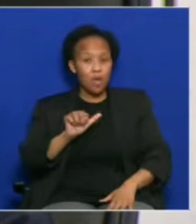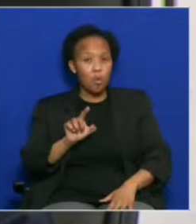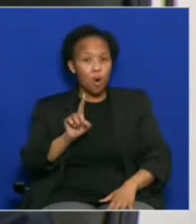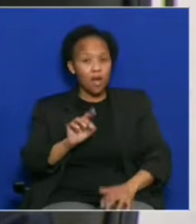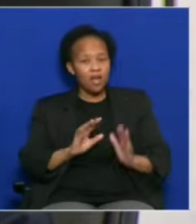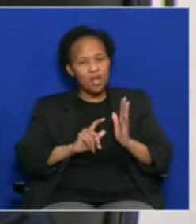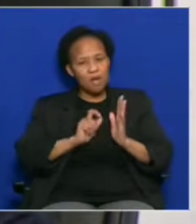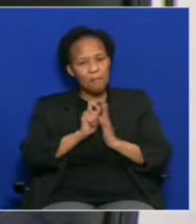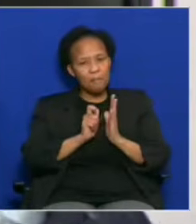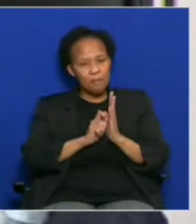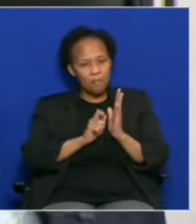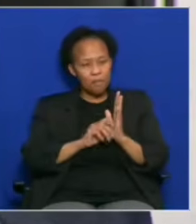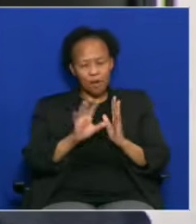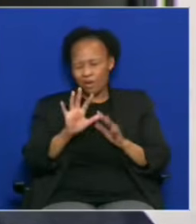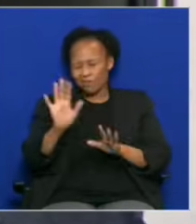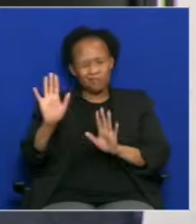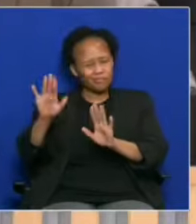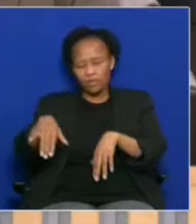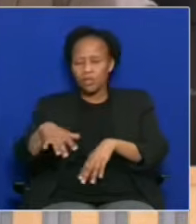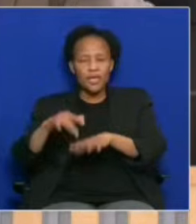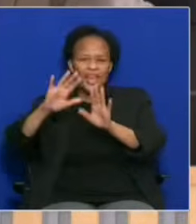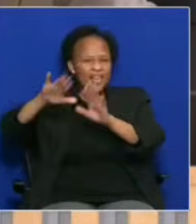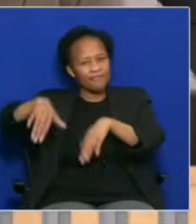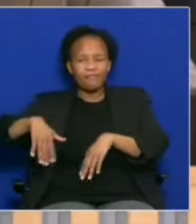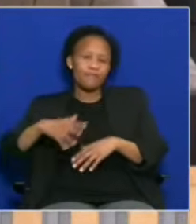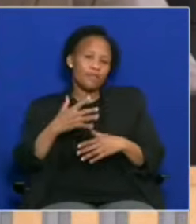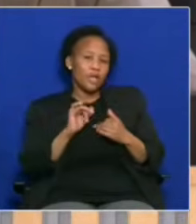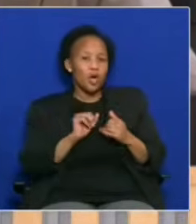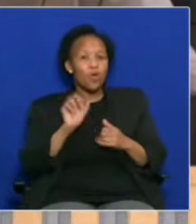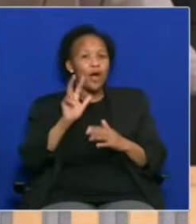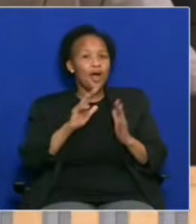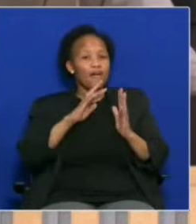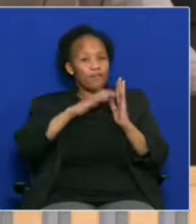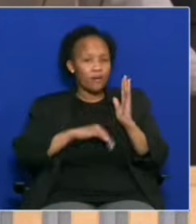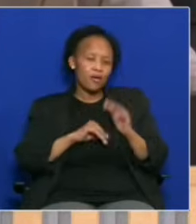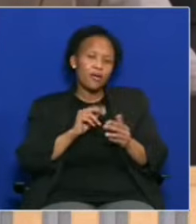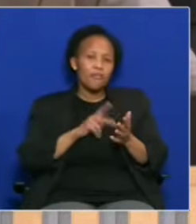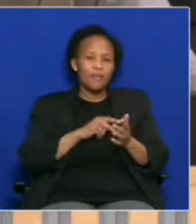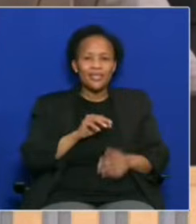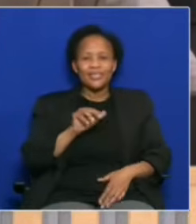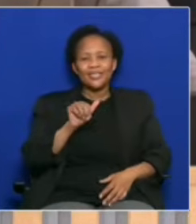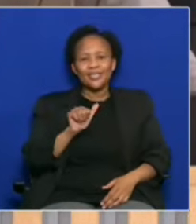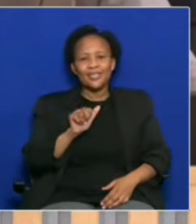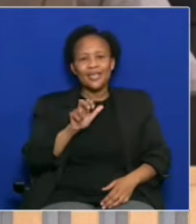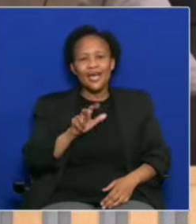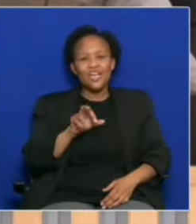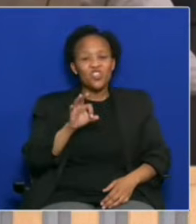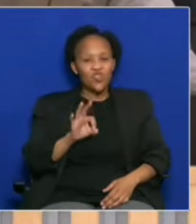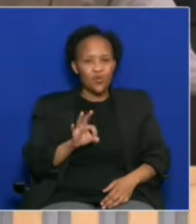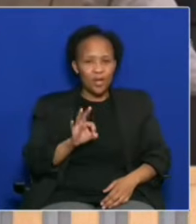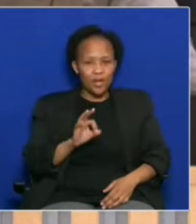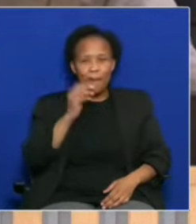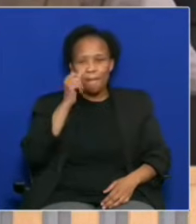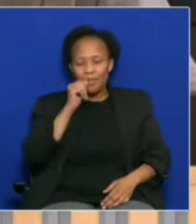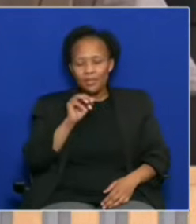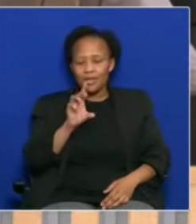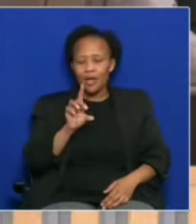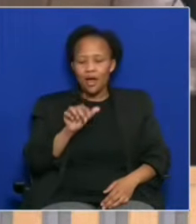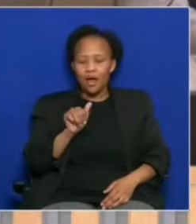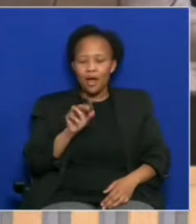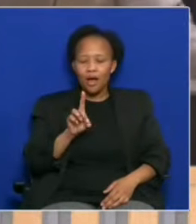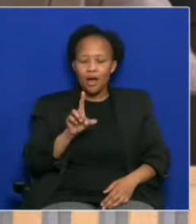leave it. Let's go to the affidavit on page 683. This is Mr. Adams's affidavit on the same